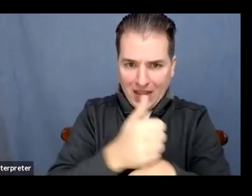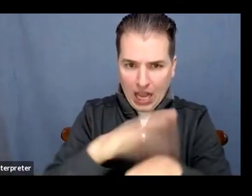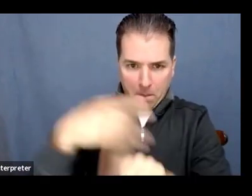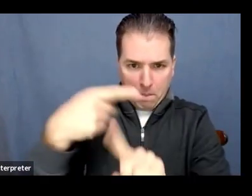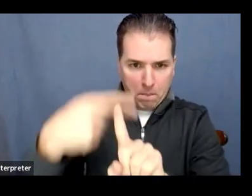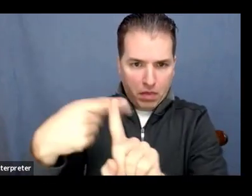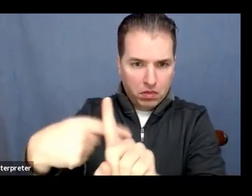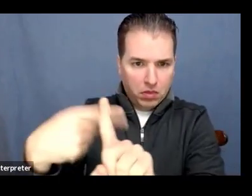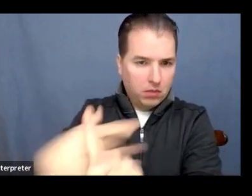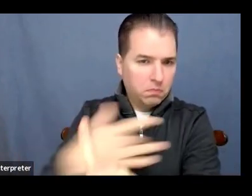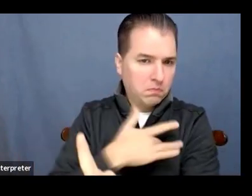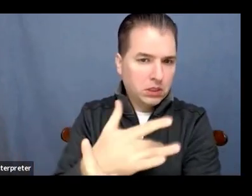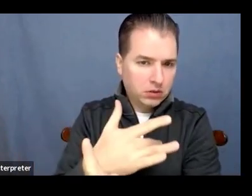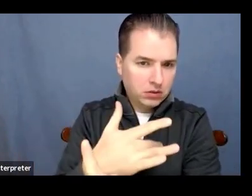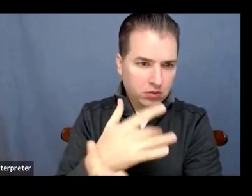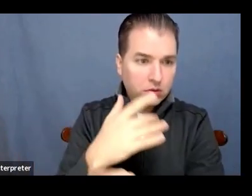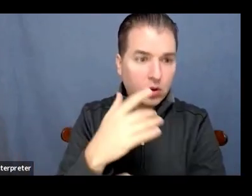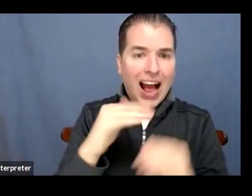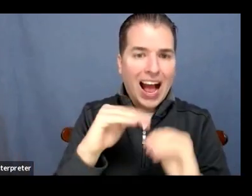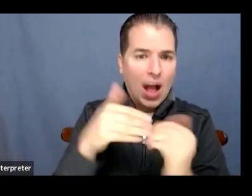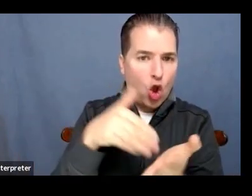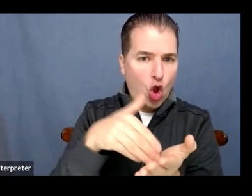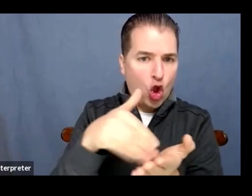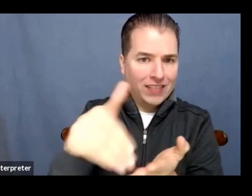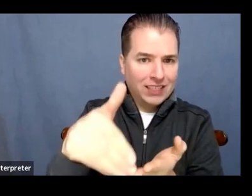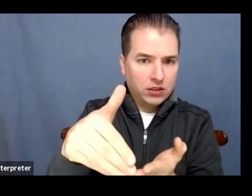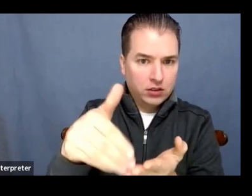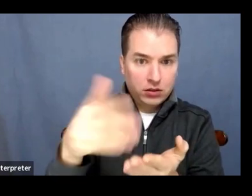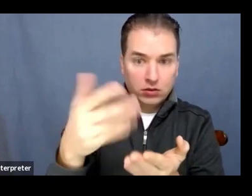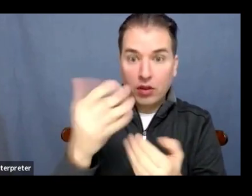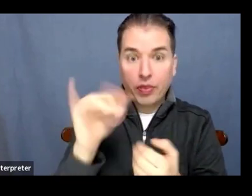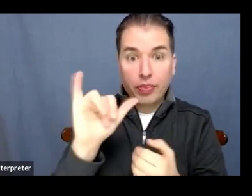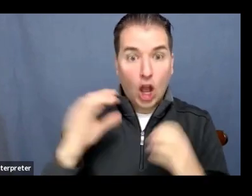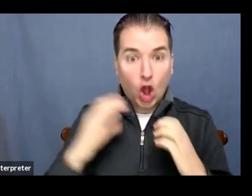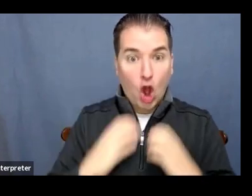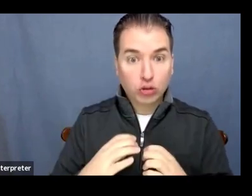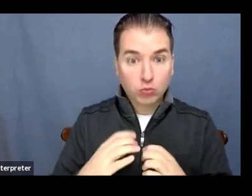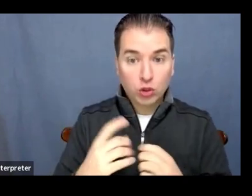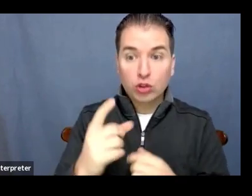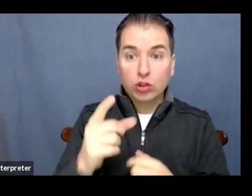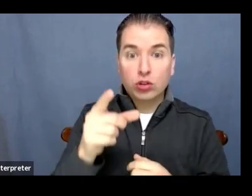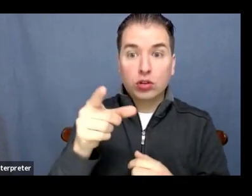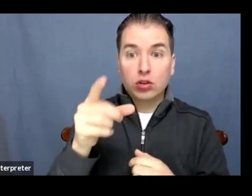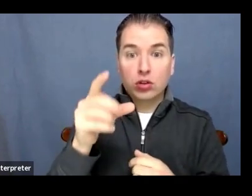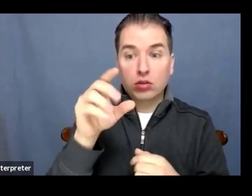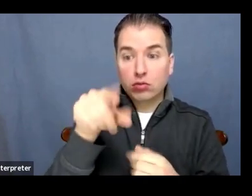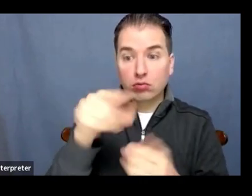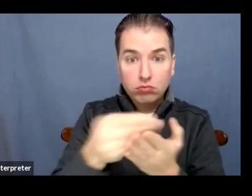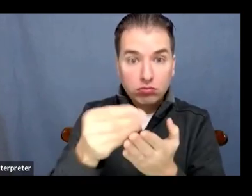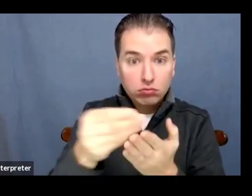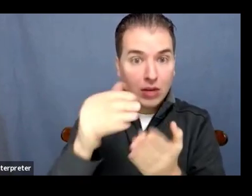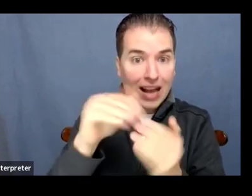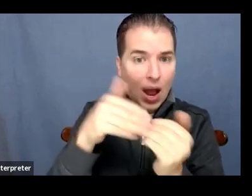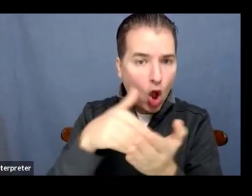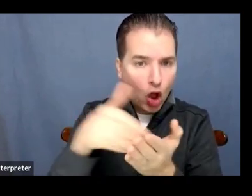is the average purchase occasions per month? How many times does someone buy your product or services?